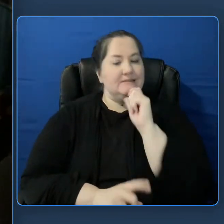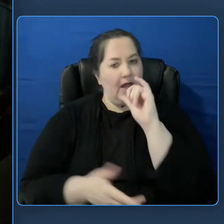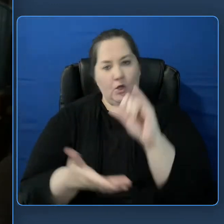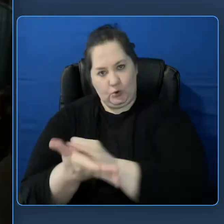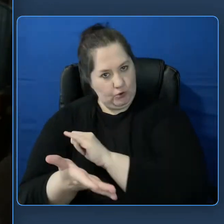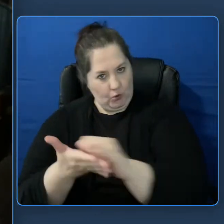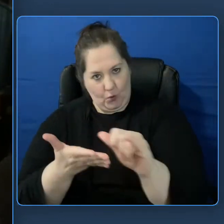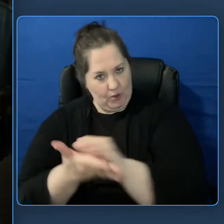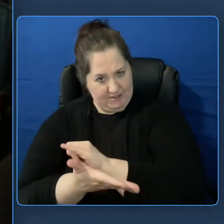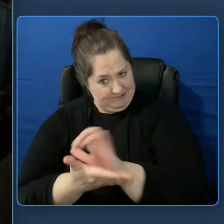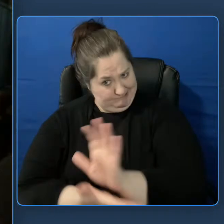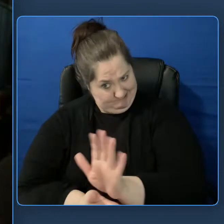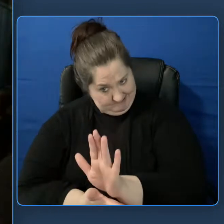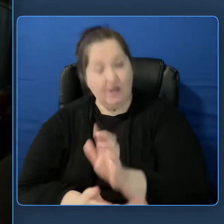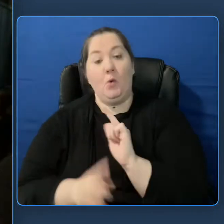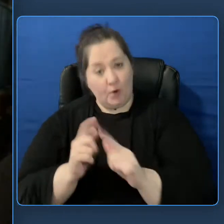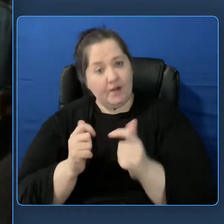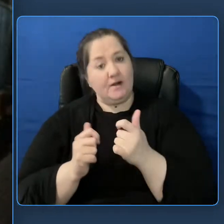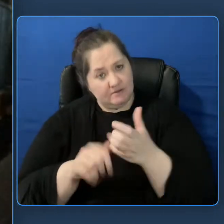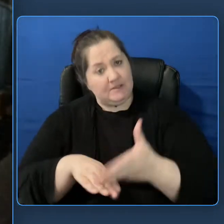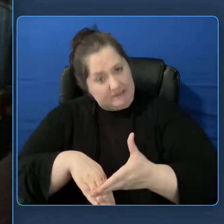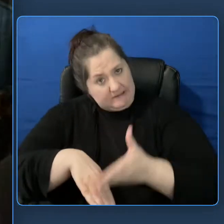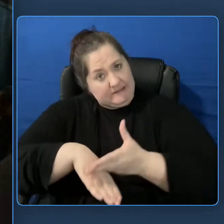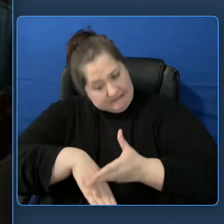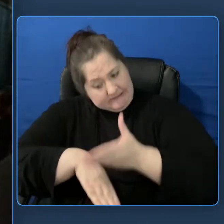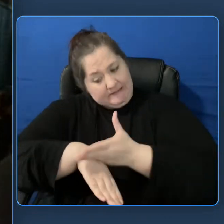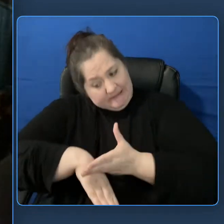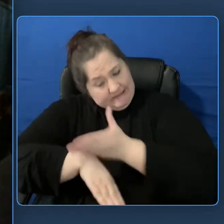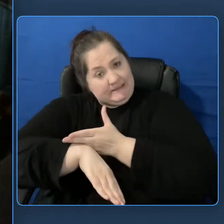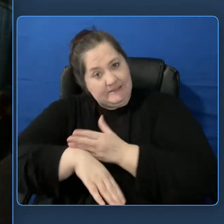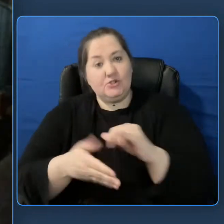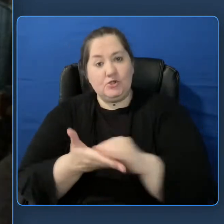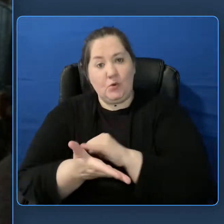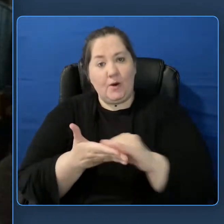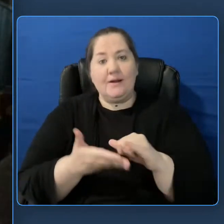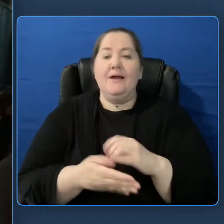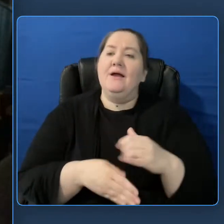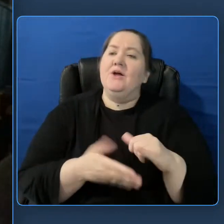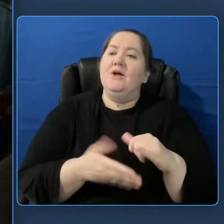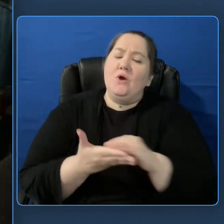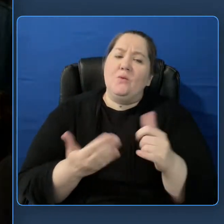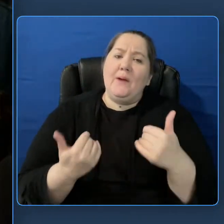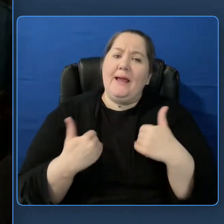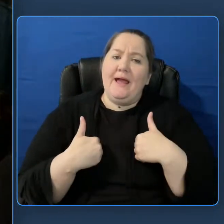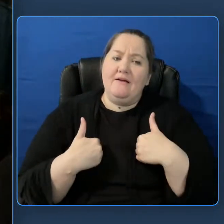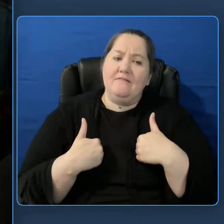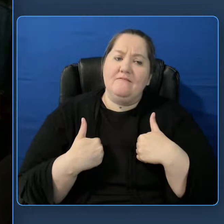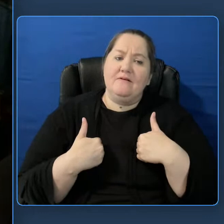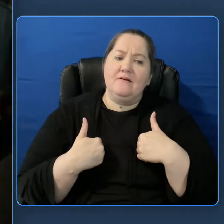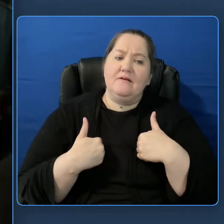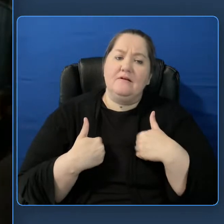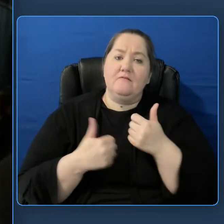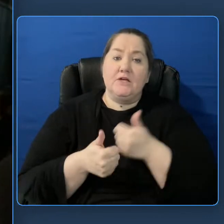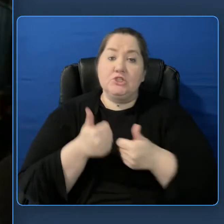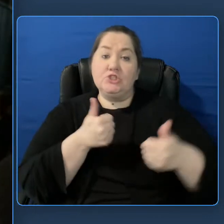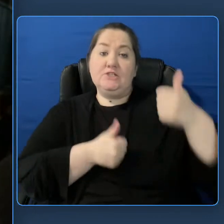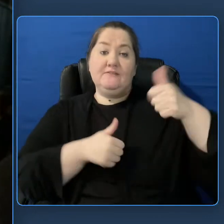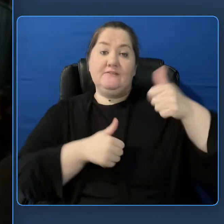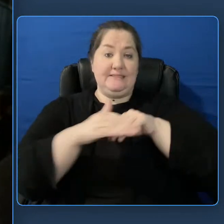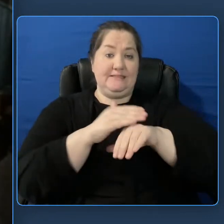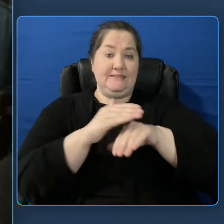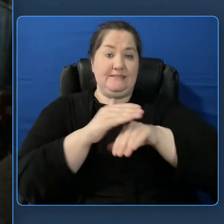York, but we're definitely making some strides in New York, because New York is one of the few places where we now have a chief